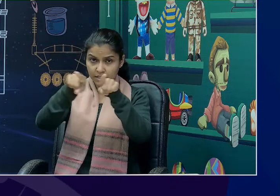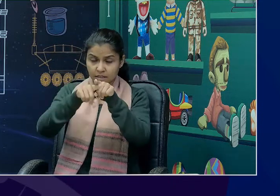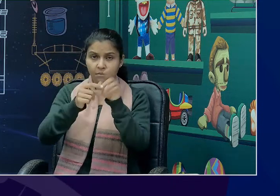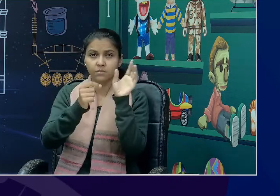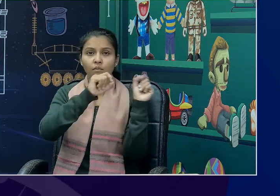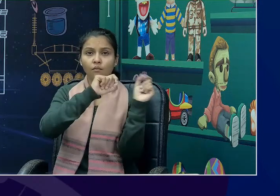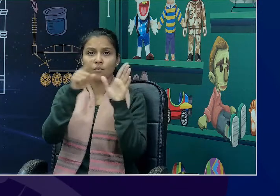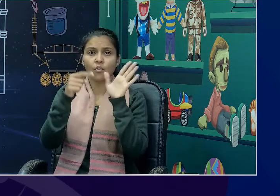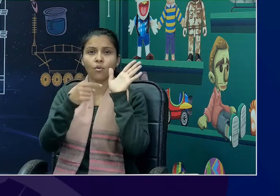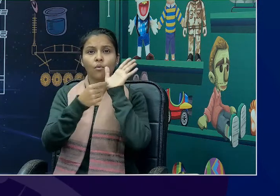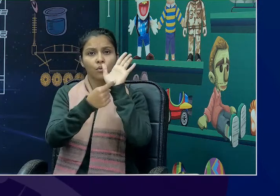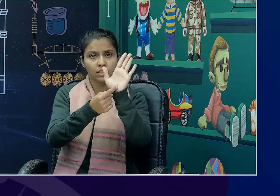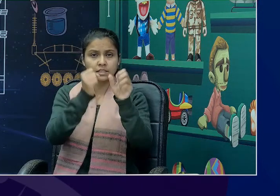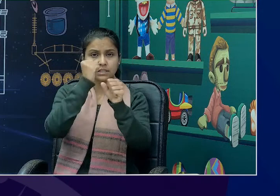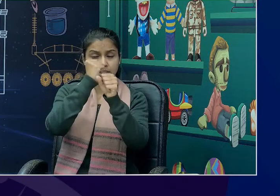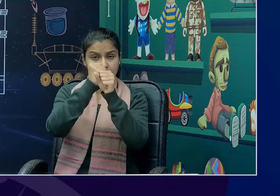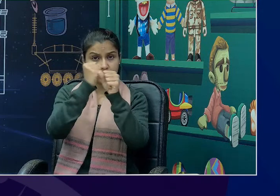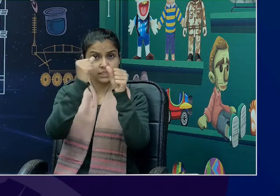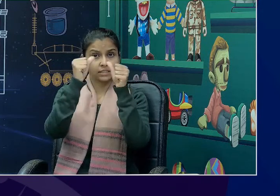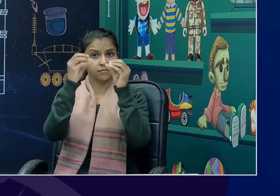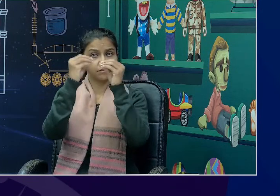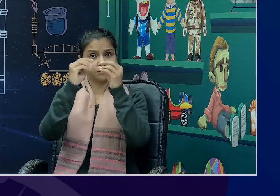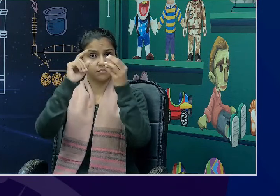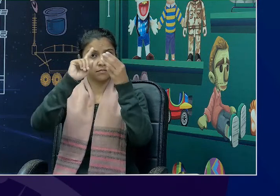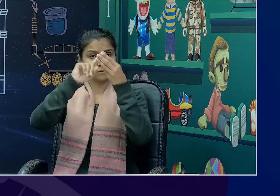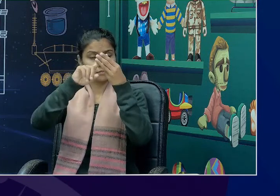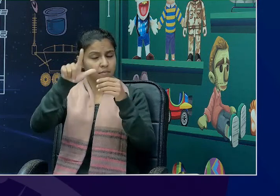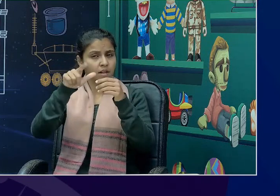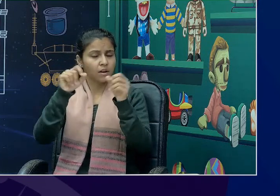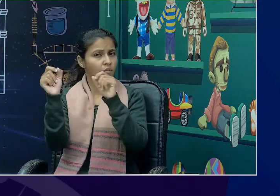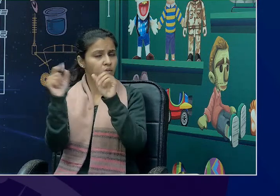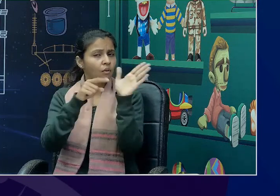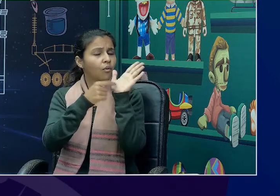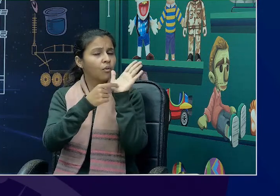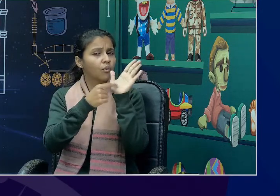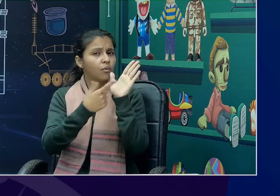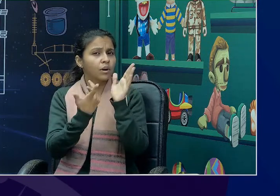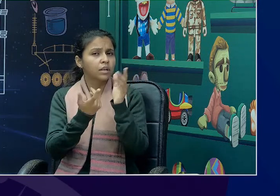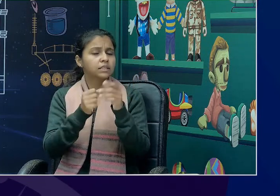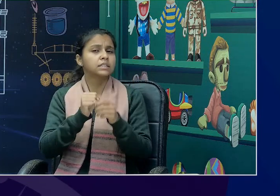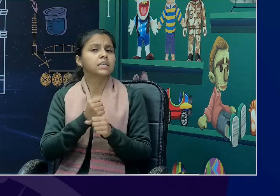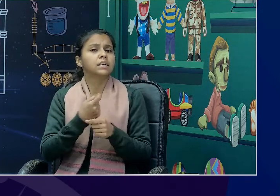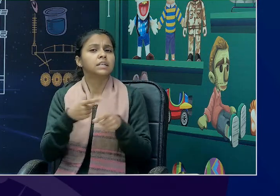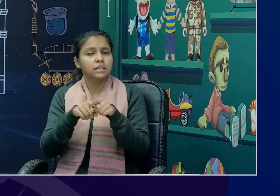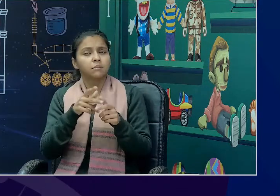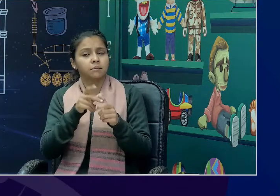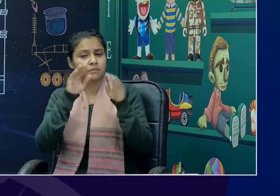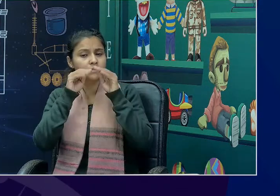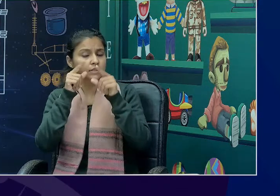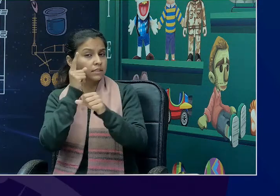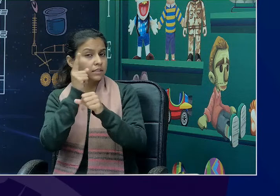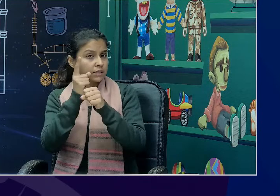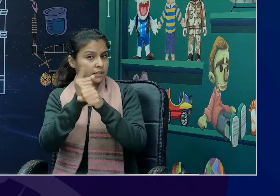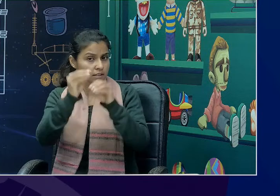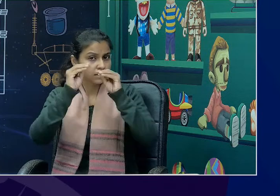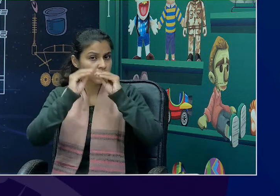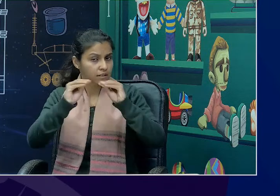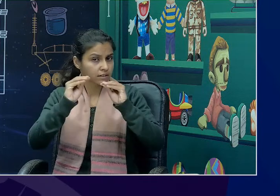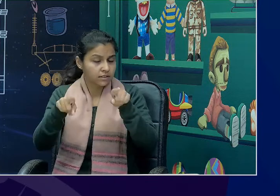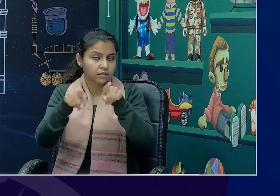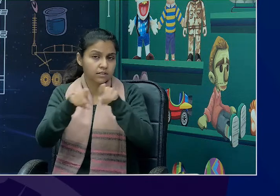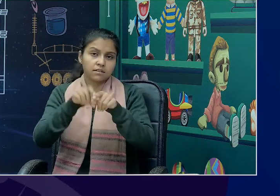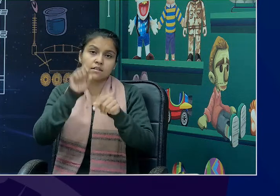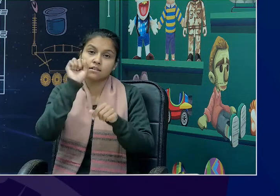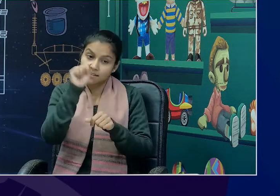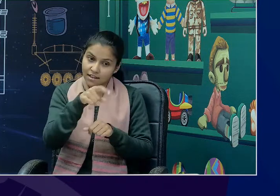the gable. So likewise, we can show the photo of the gable and teach the students that yes, this is a gable